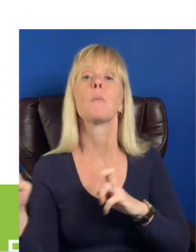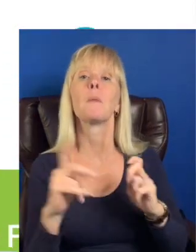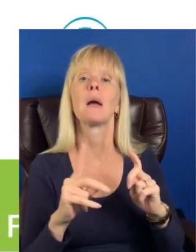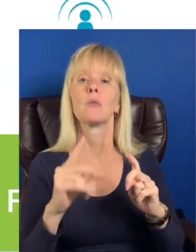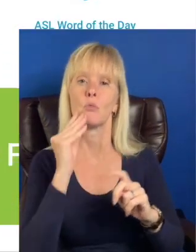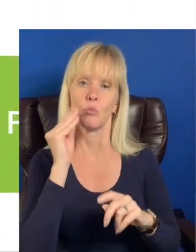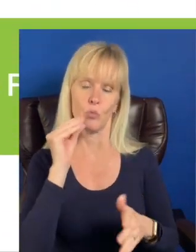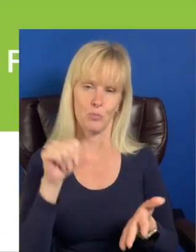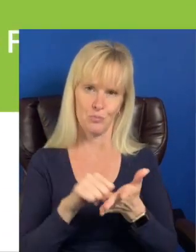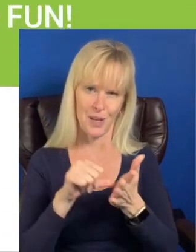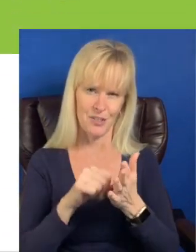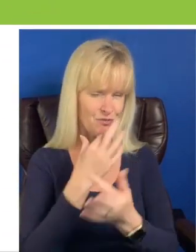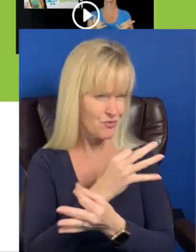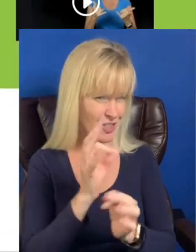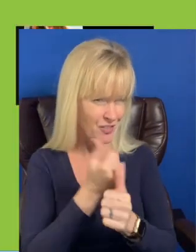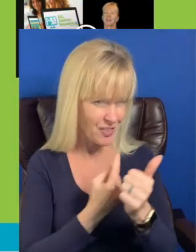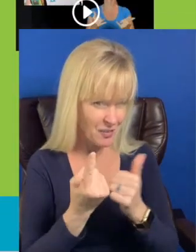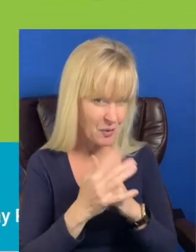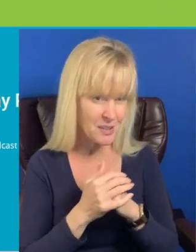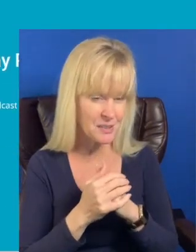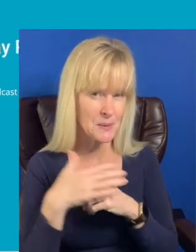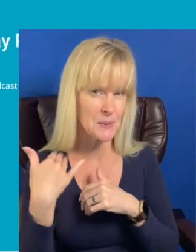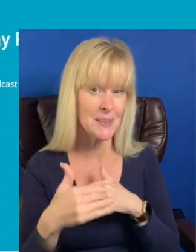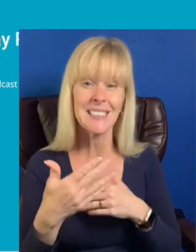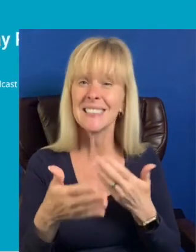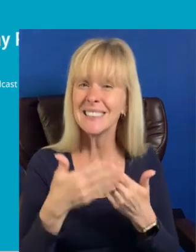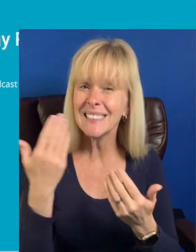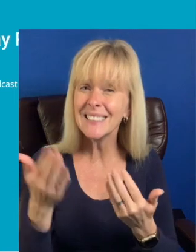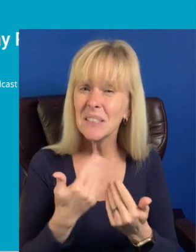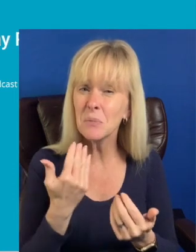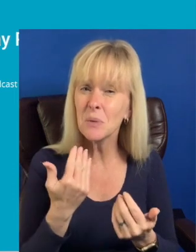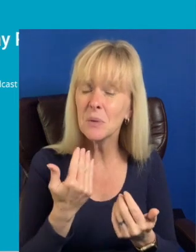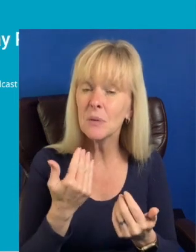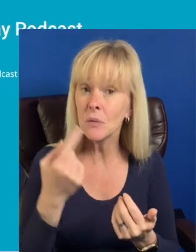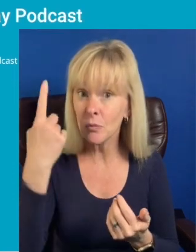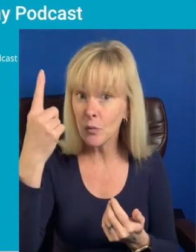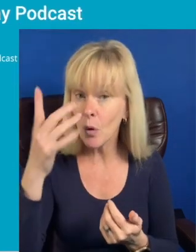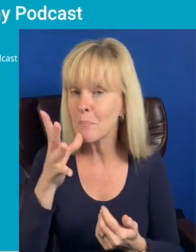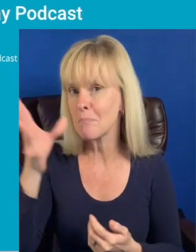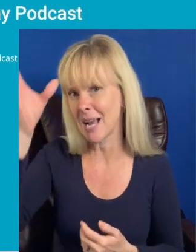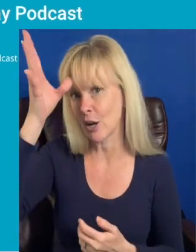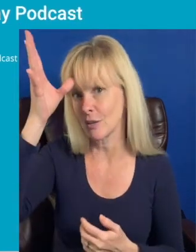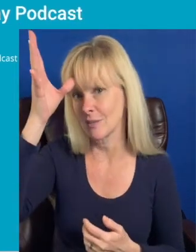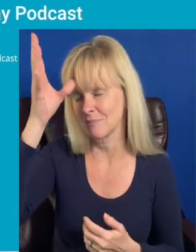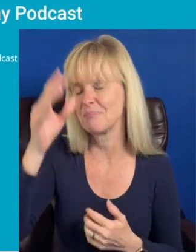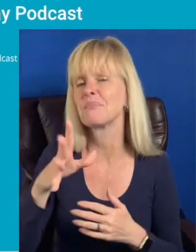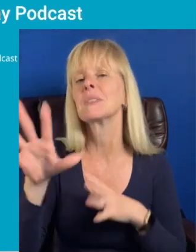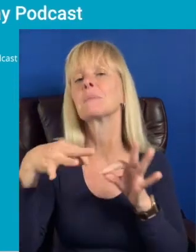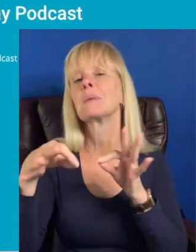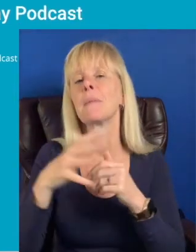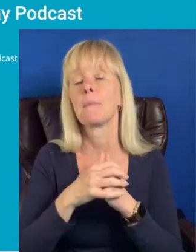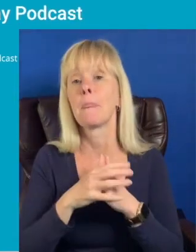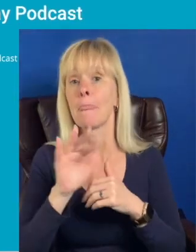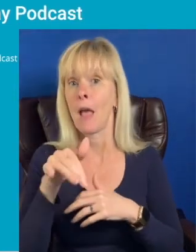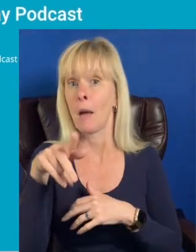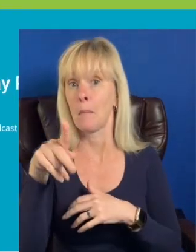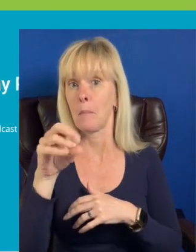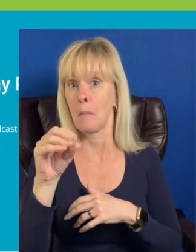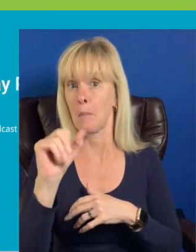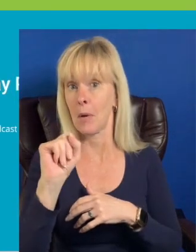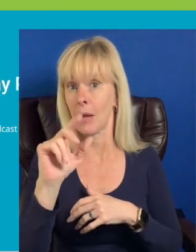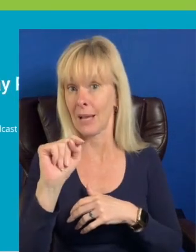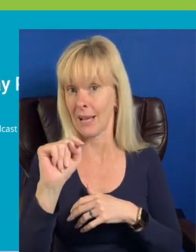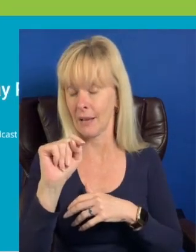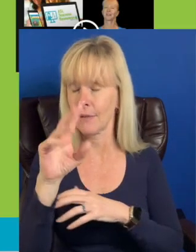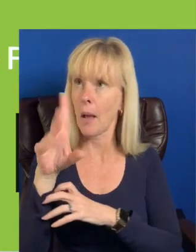free for everybody. And this we find is super simple for your parents. Let me explain why. This podcast right